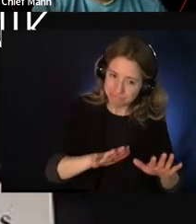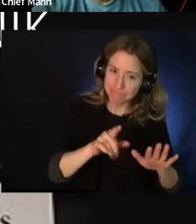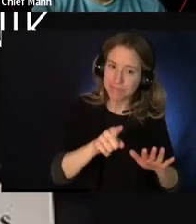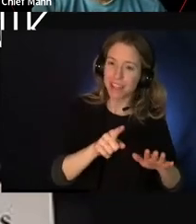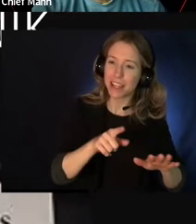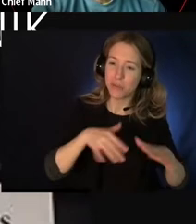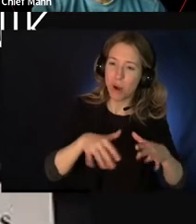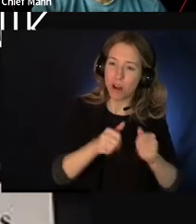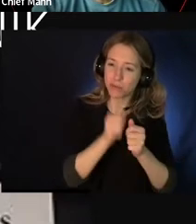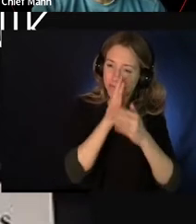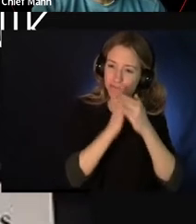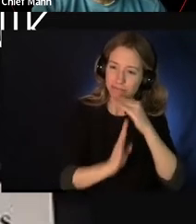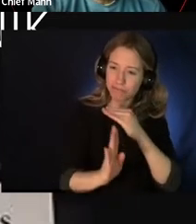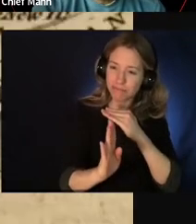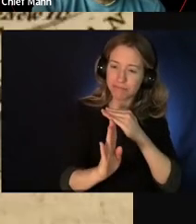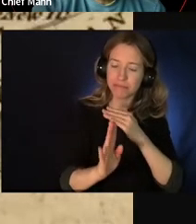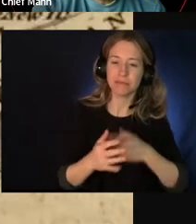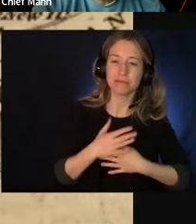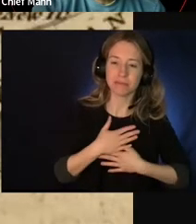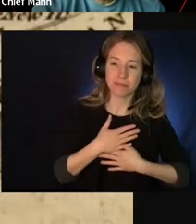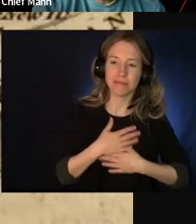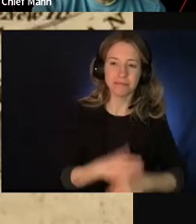Next slide, please.